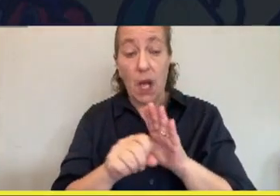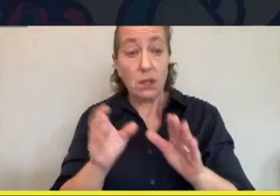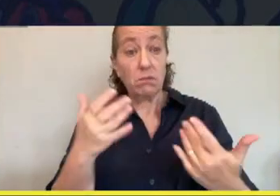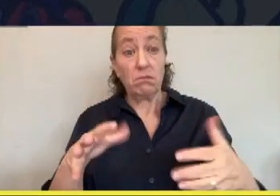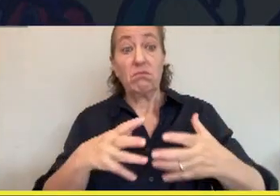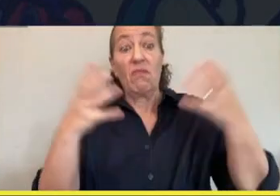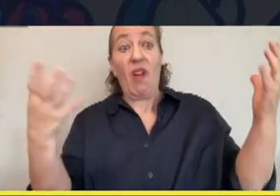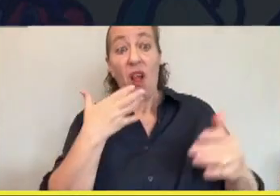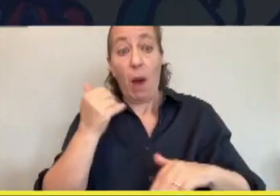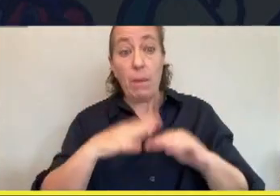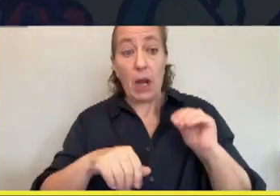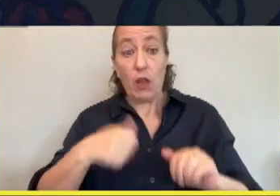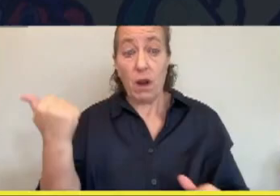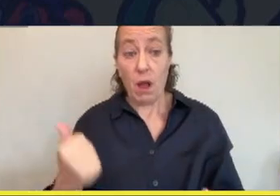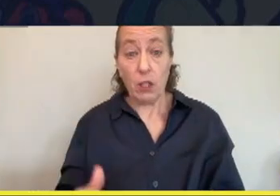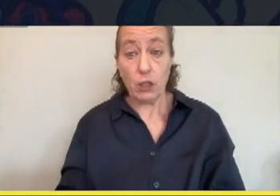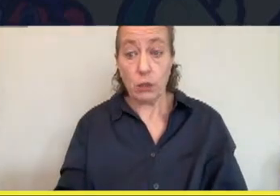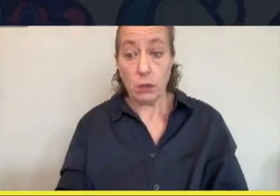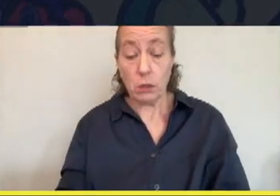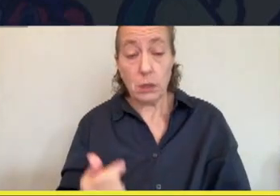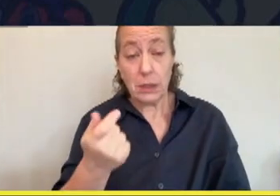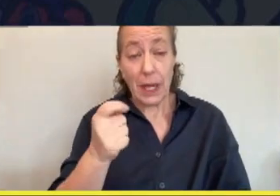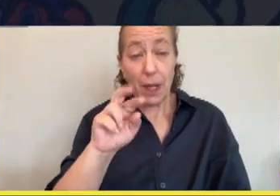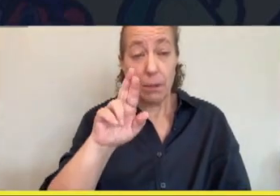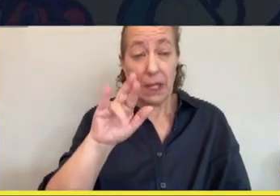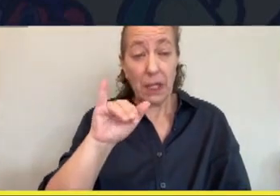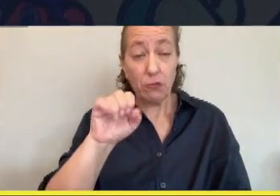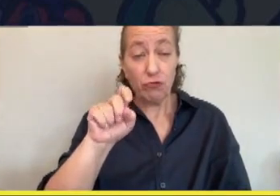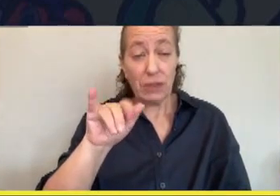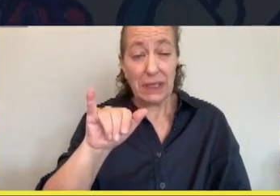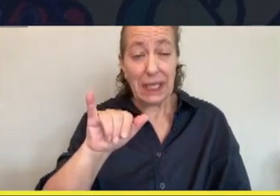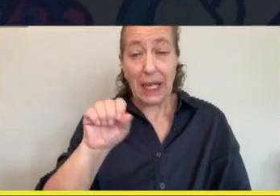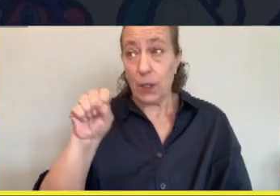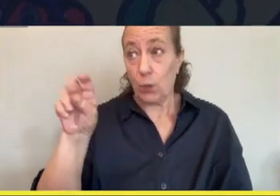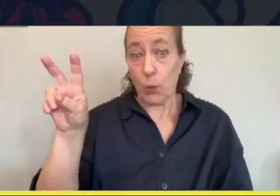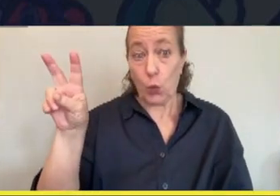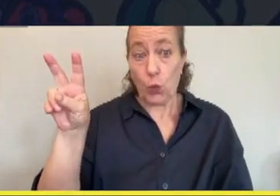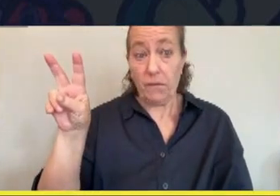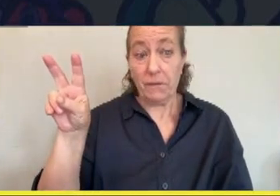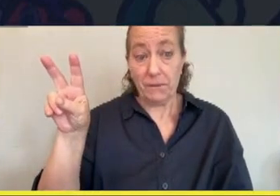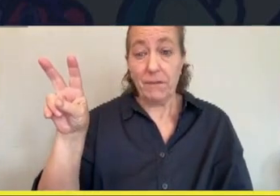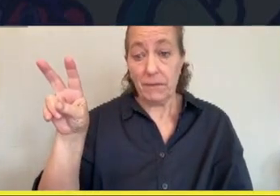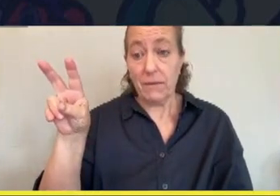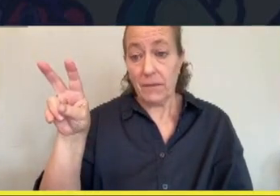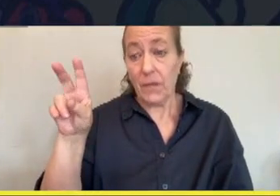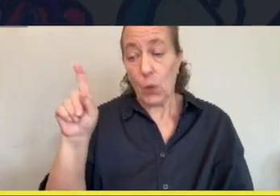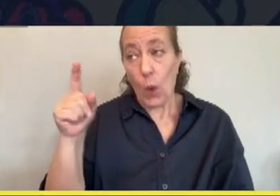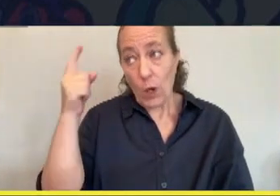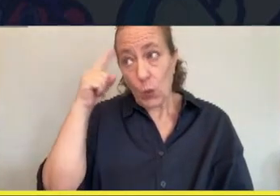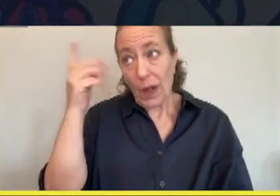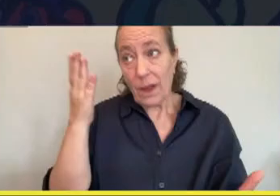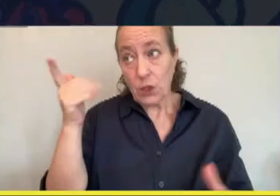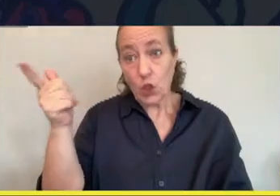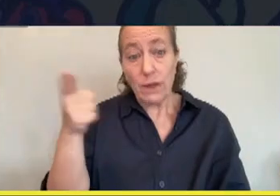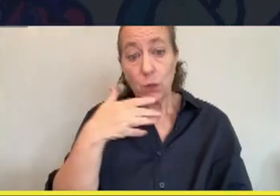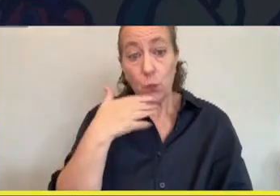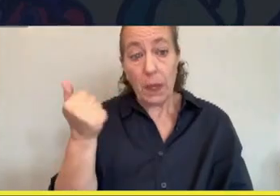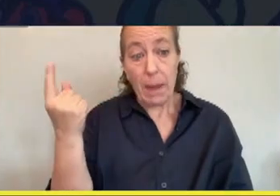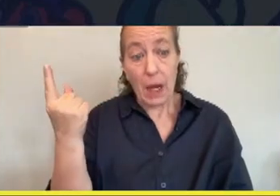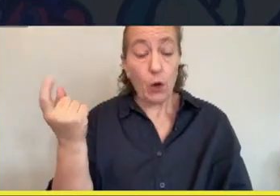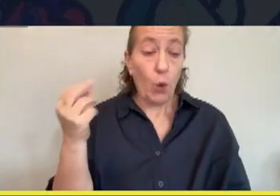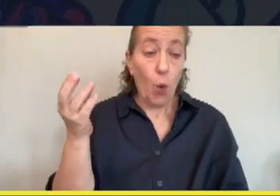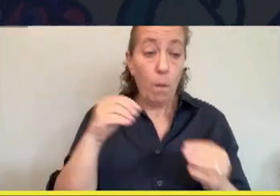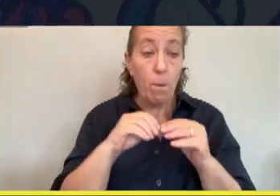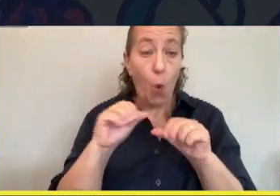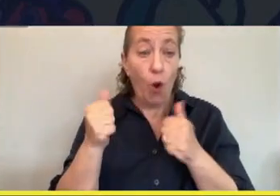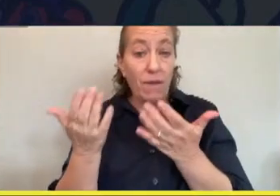that's a risky thing to do, to move to a place where you think that home and community services are going to be more available, because you still